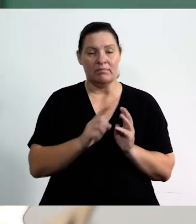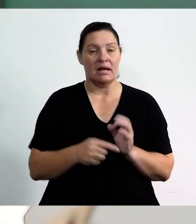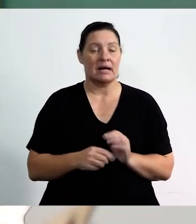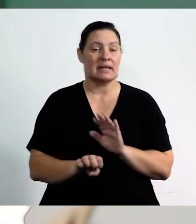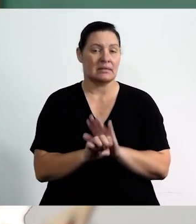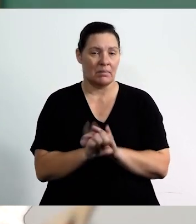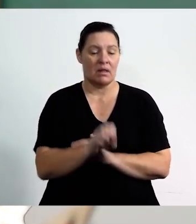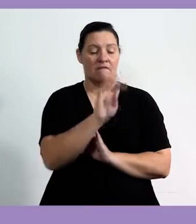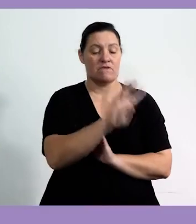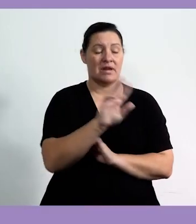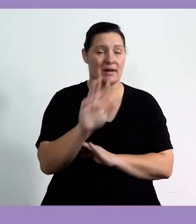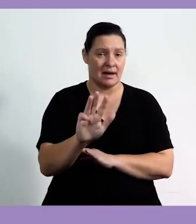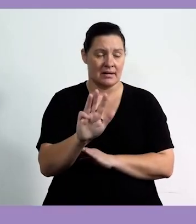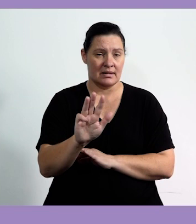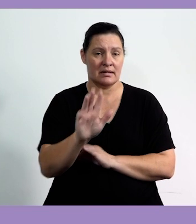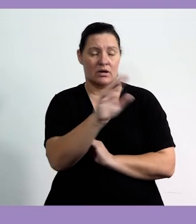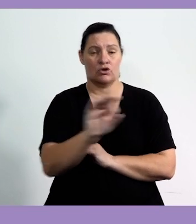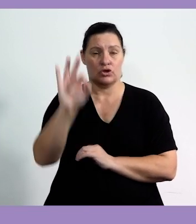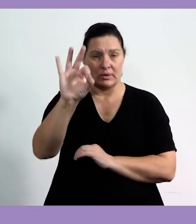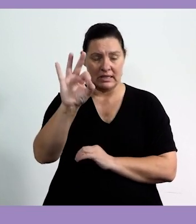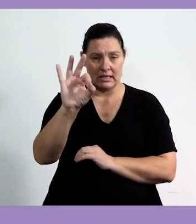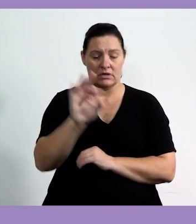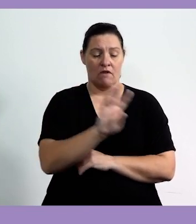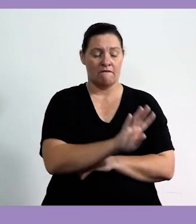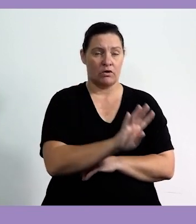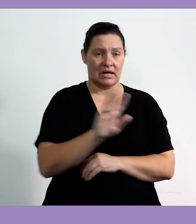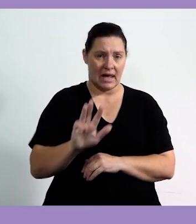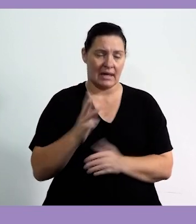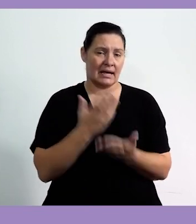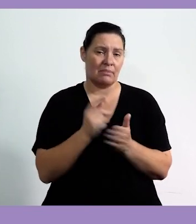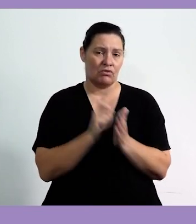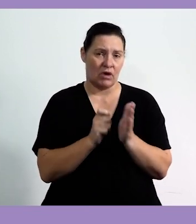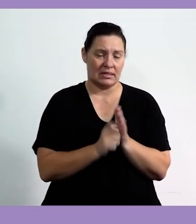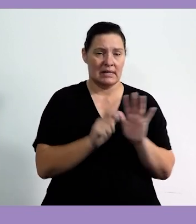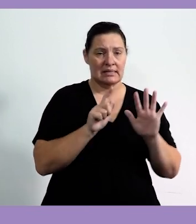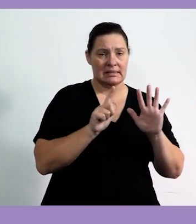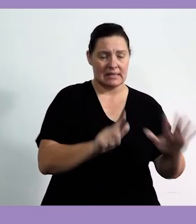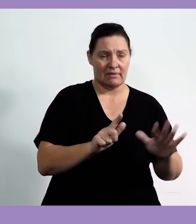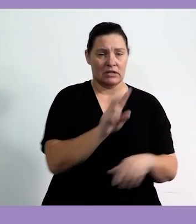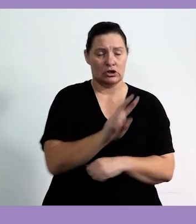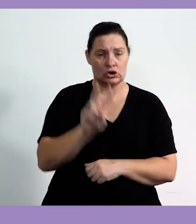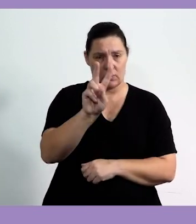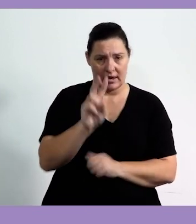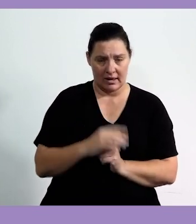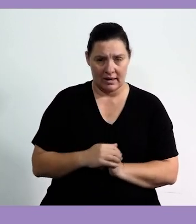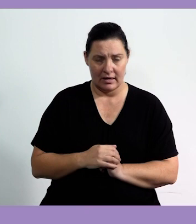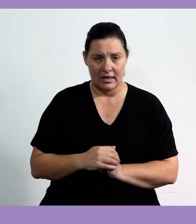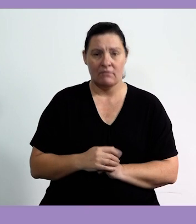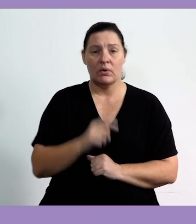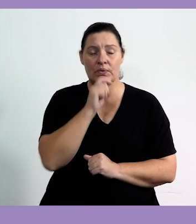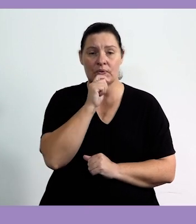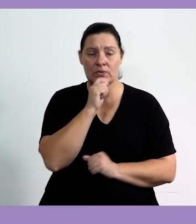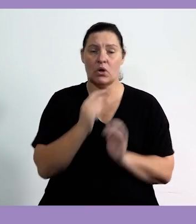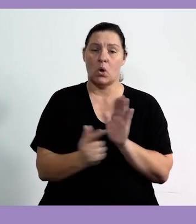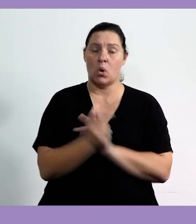next example is 49 to the exponent 3. So 49 can be written as 7 squared. And if